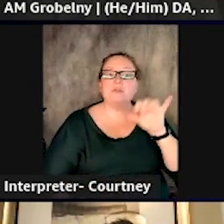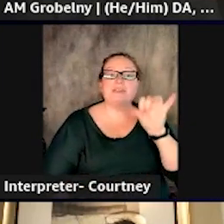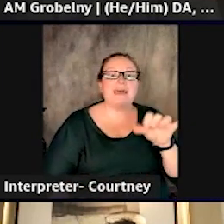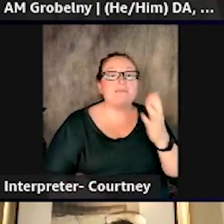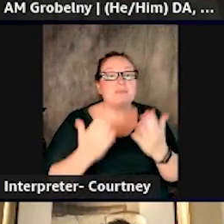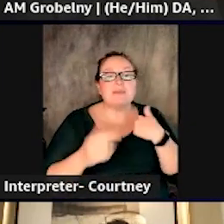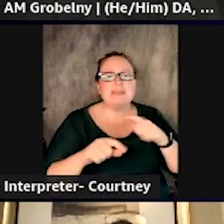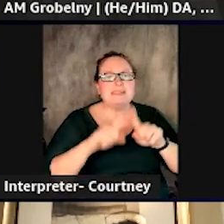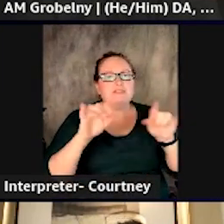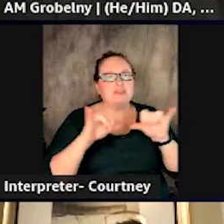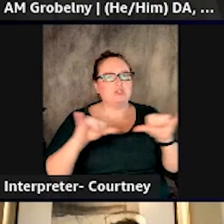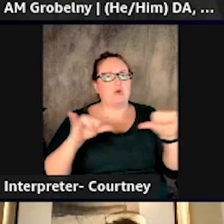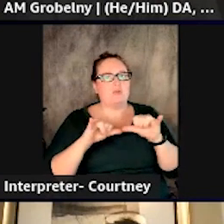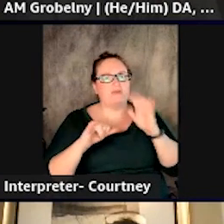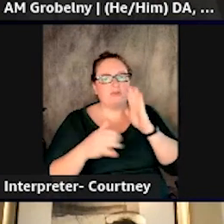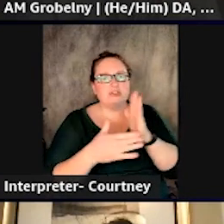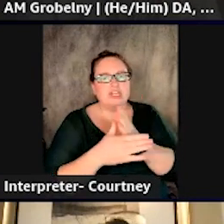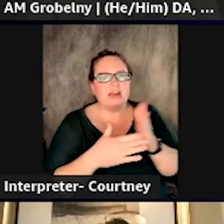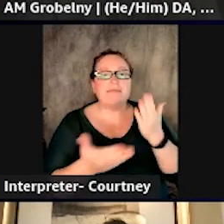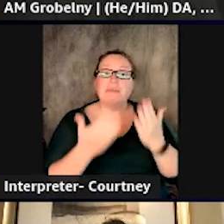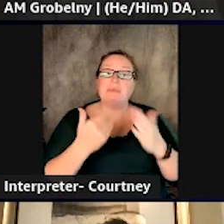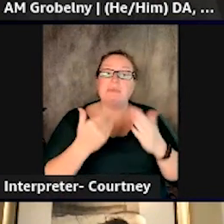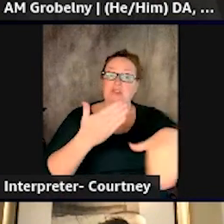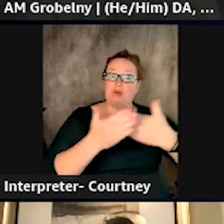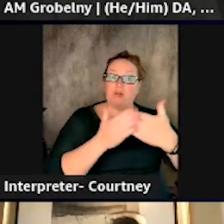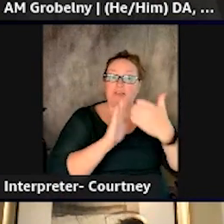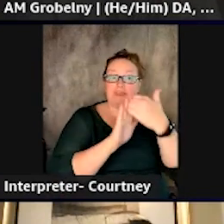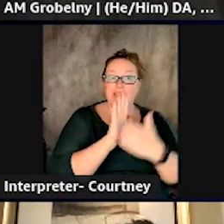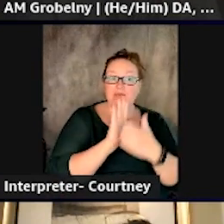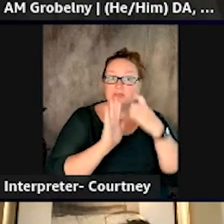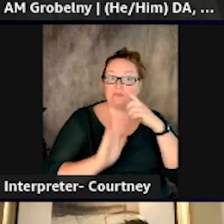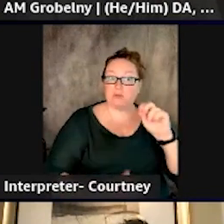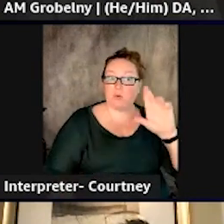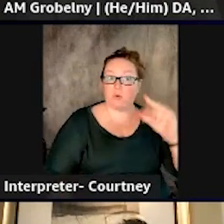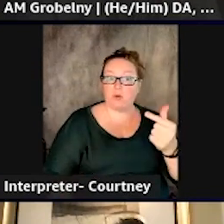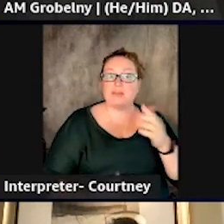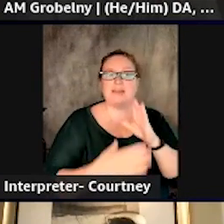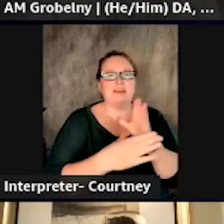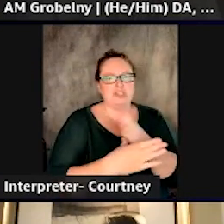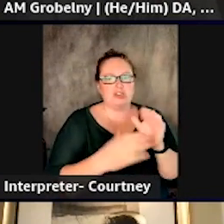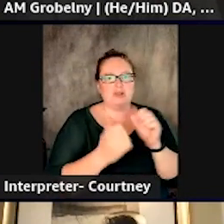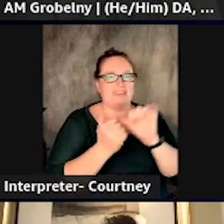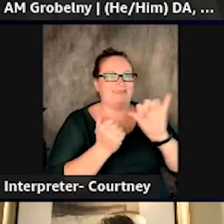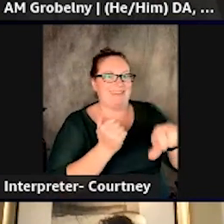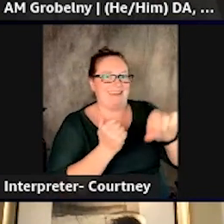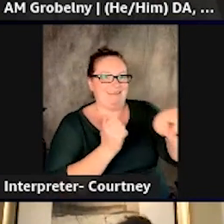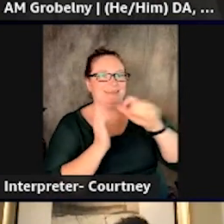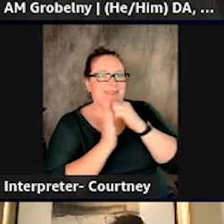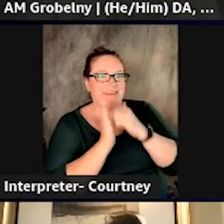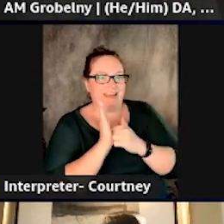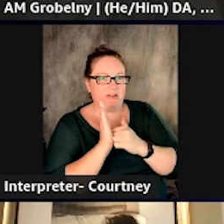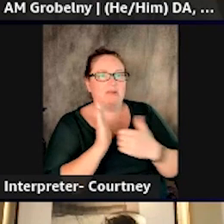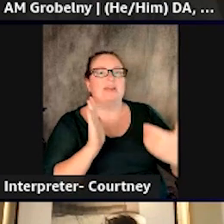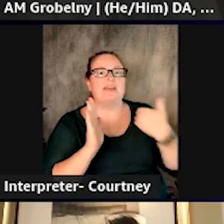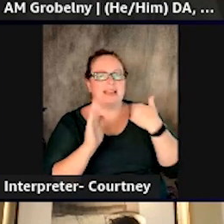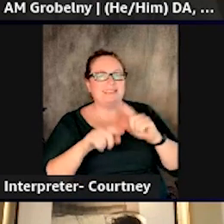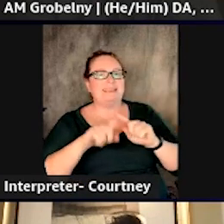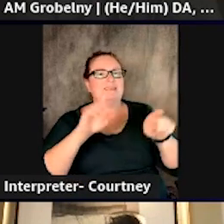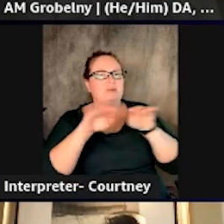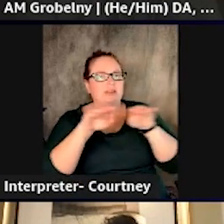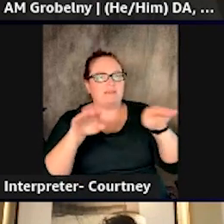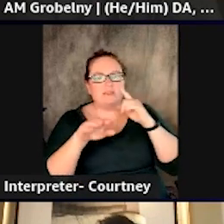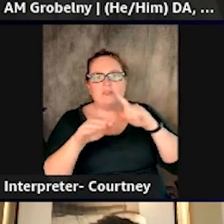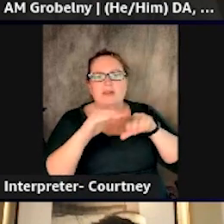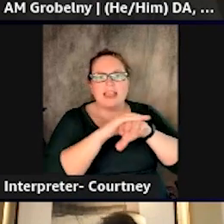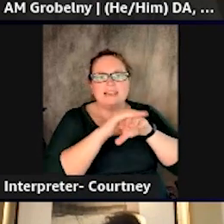of sharing where, say, it's all of the accounts in an organization are sharing with that account, which has a different level of access than your